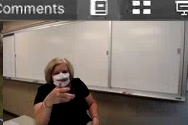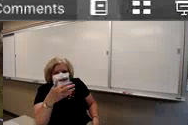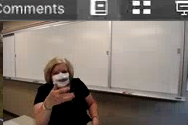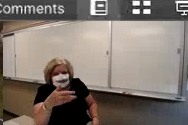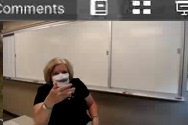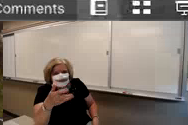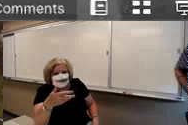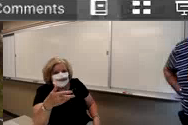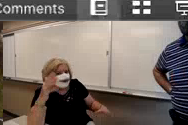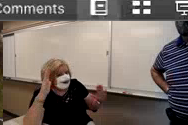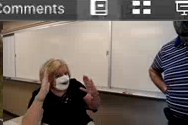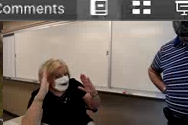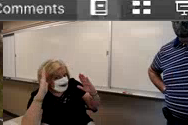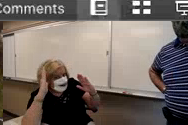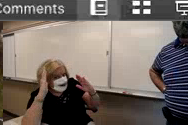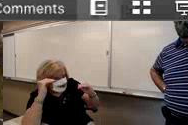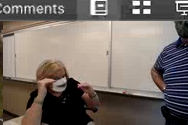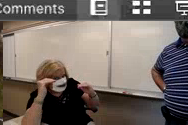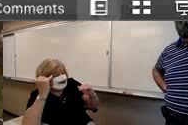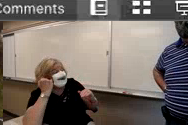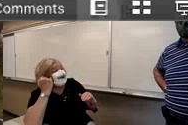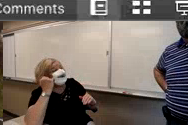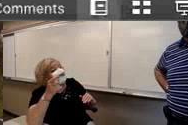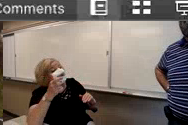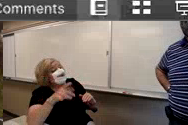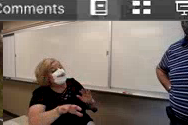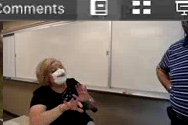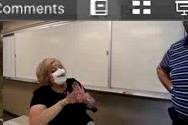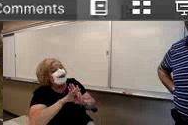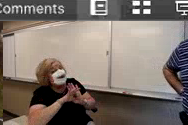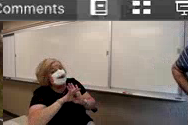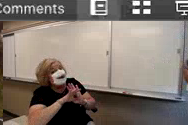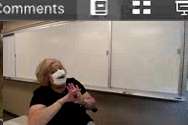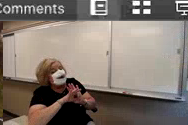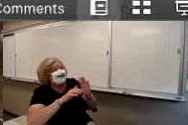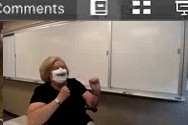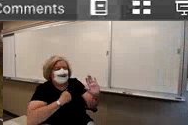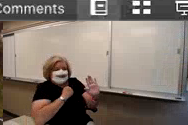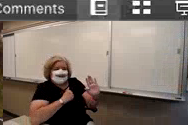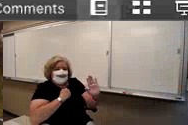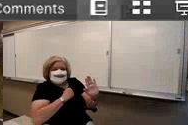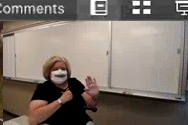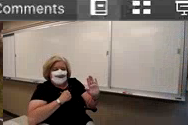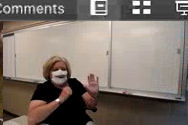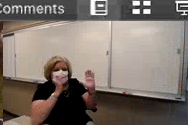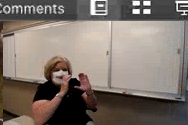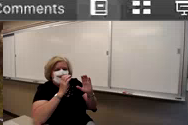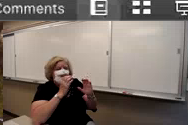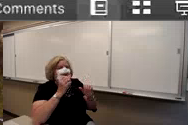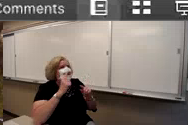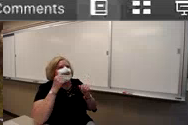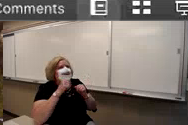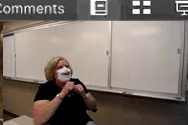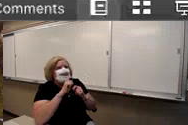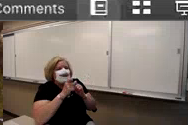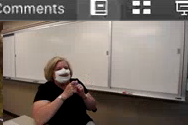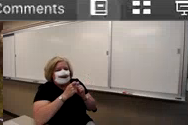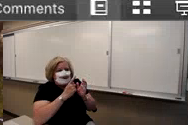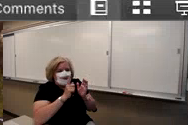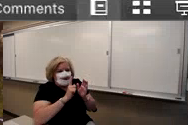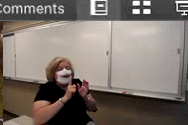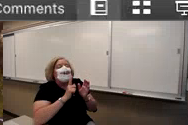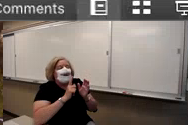And hopefully, like I said, if you go to your, let me look at it. Sorry. I don't remember what slide I have it